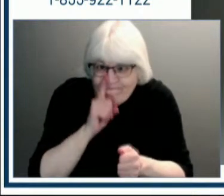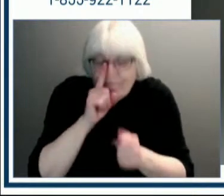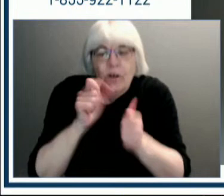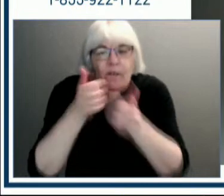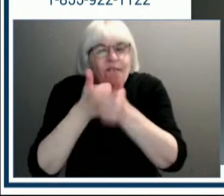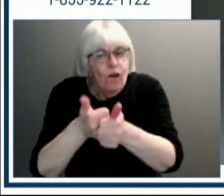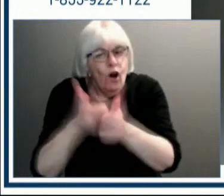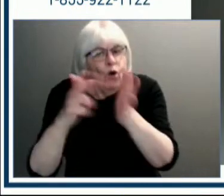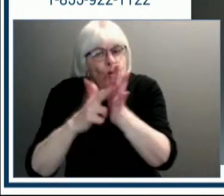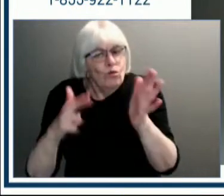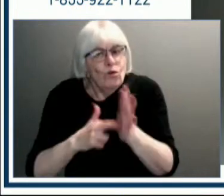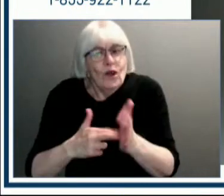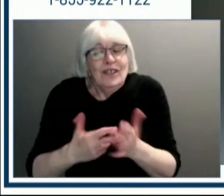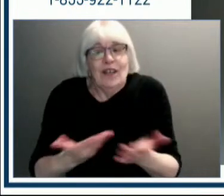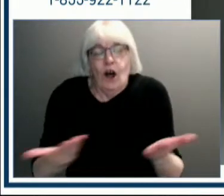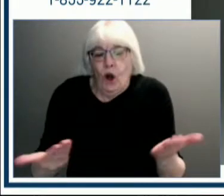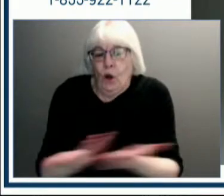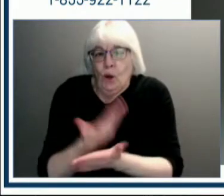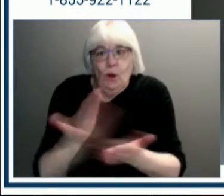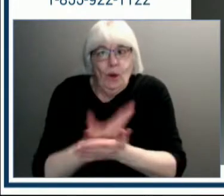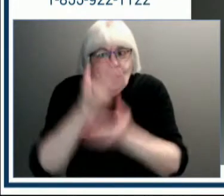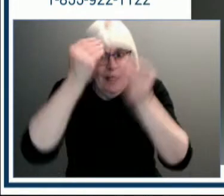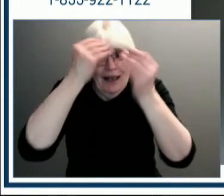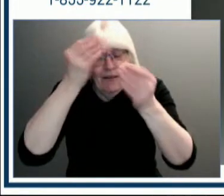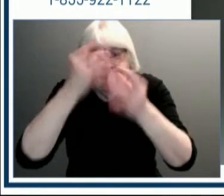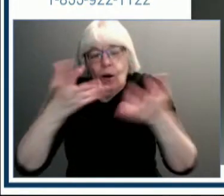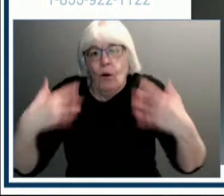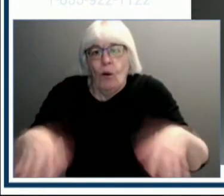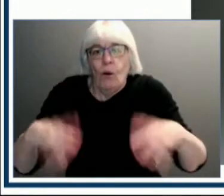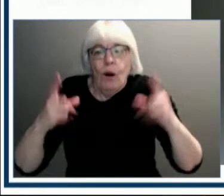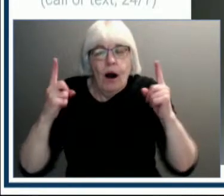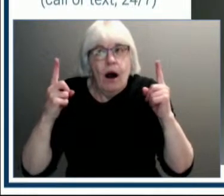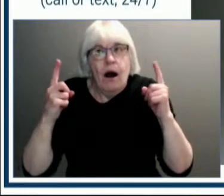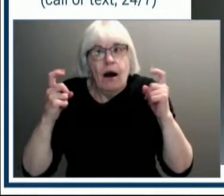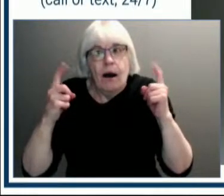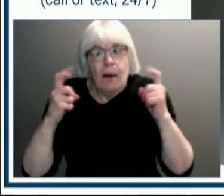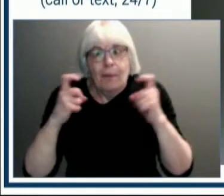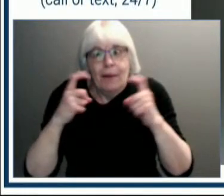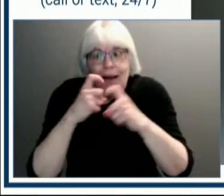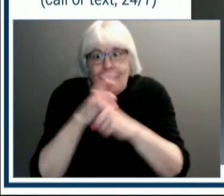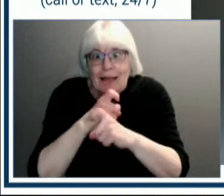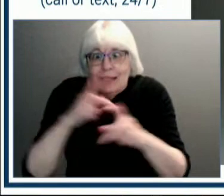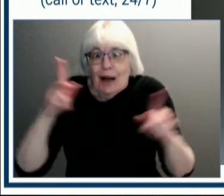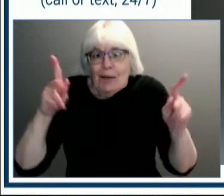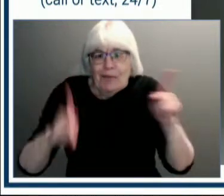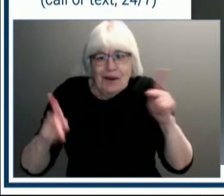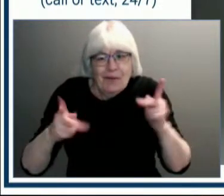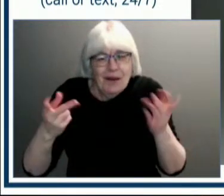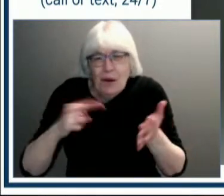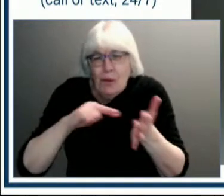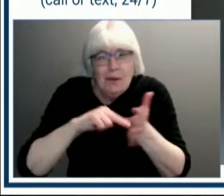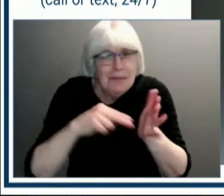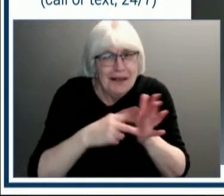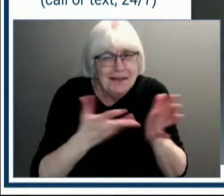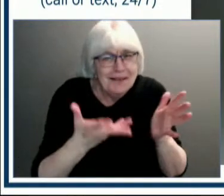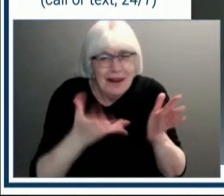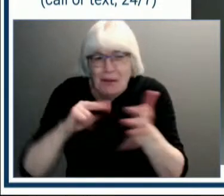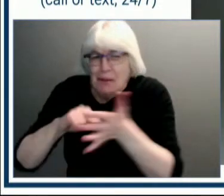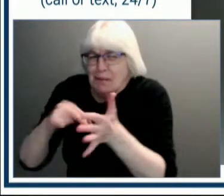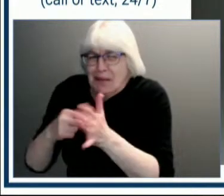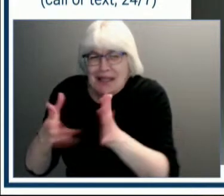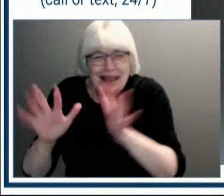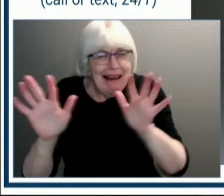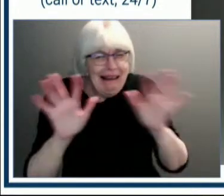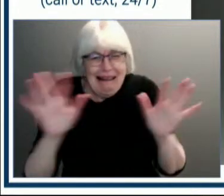it's complex, and it's going to take some time for people to understand all the changes that we've made in the last few